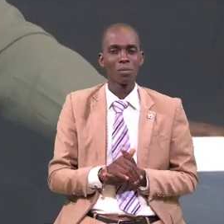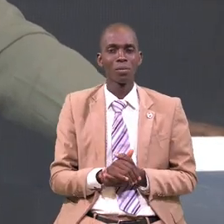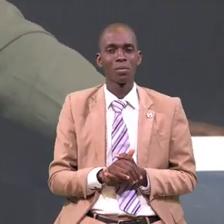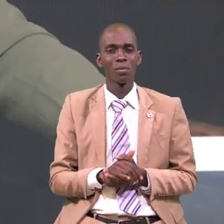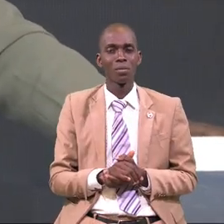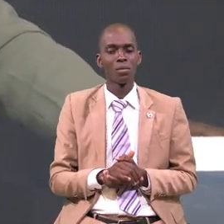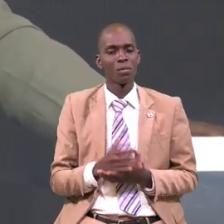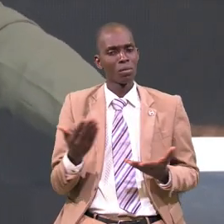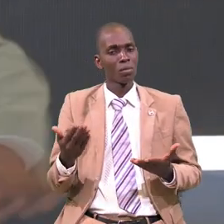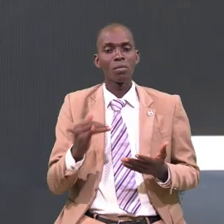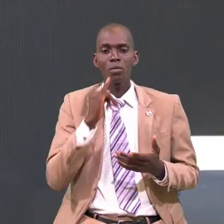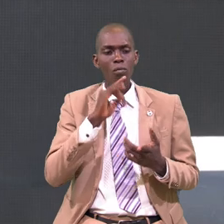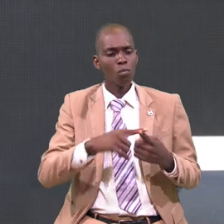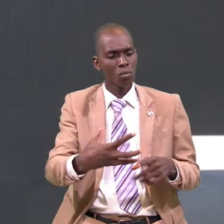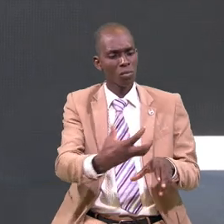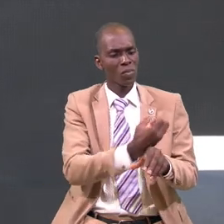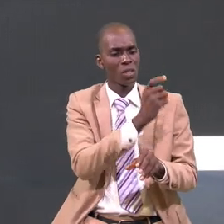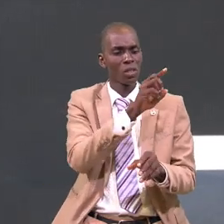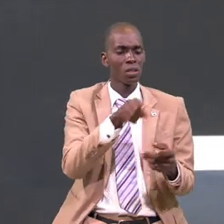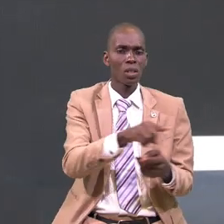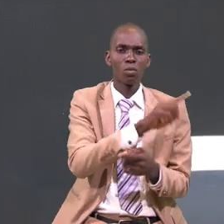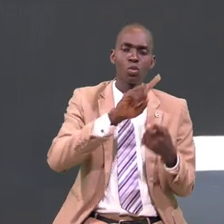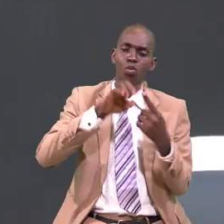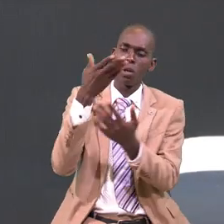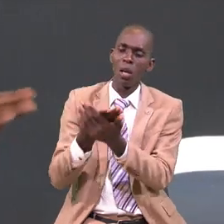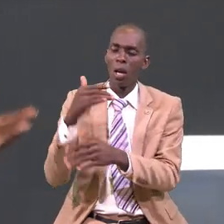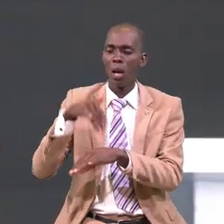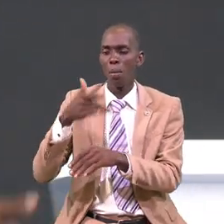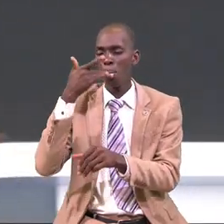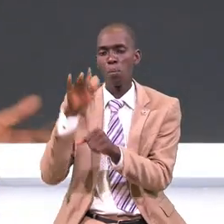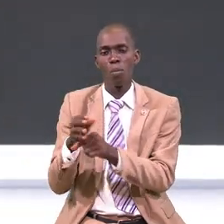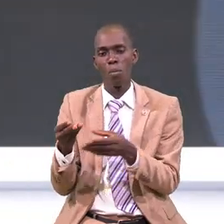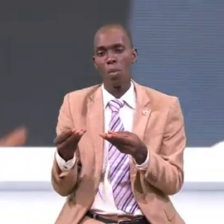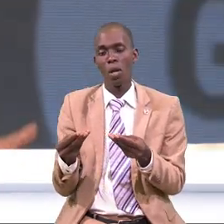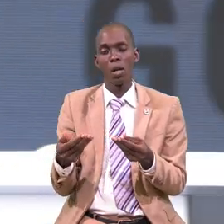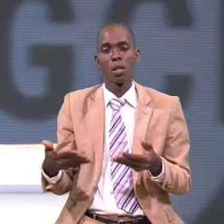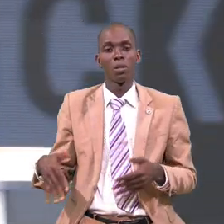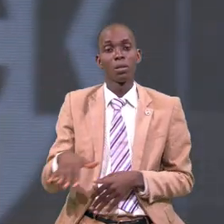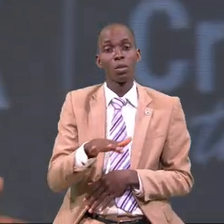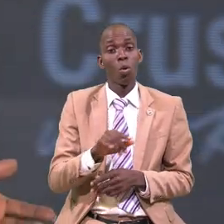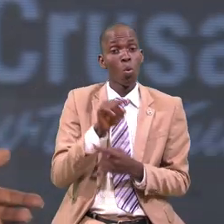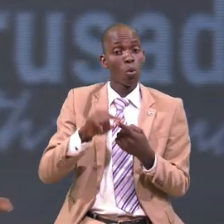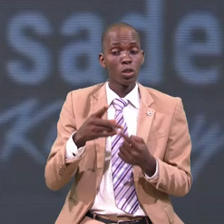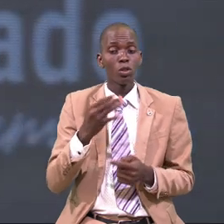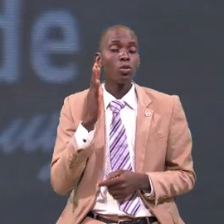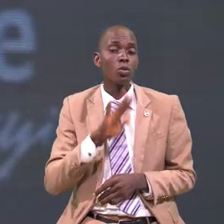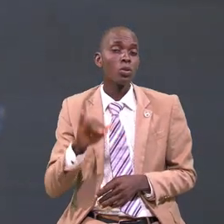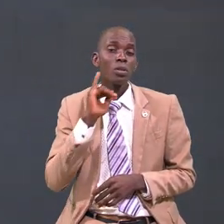To get to the promised land. When the children of Israel crossed the Red Sea,